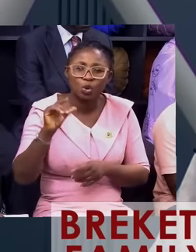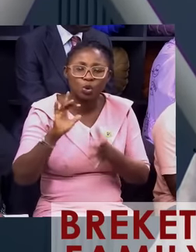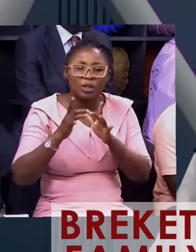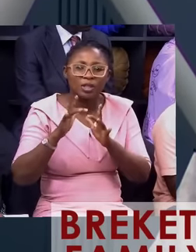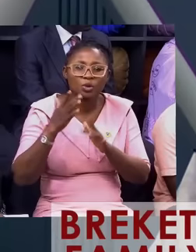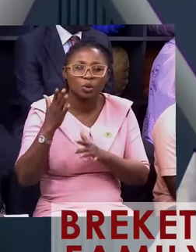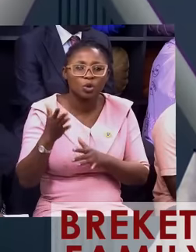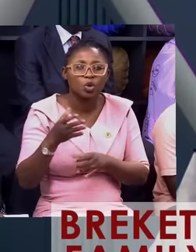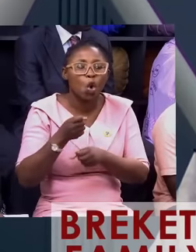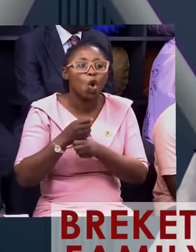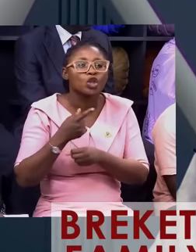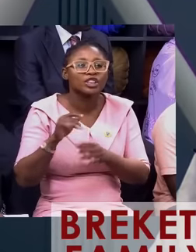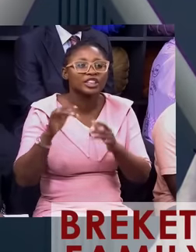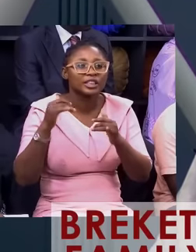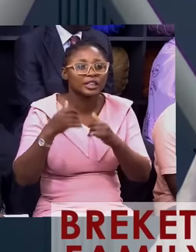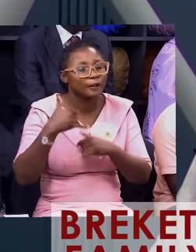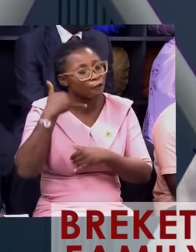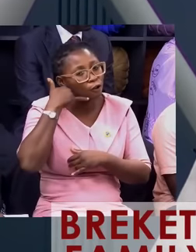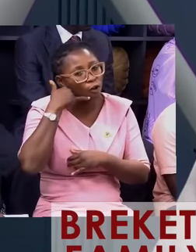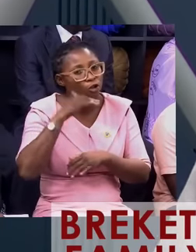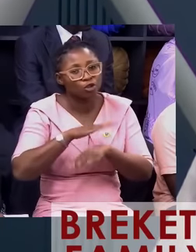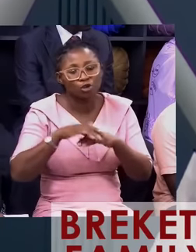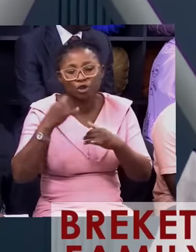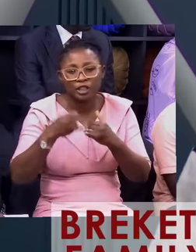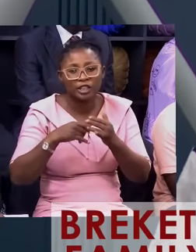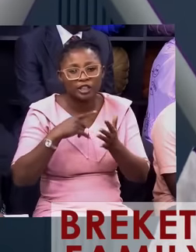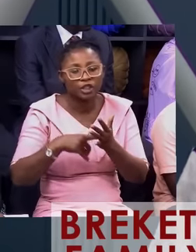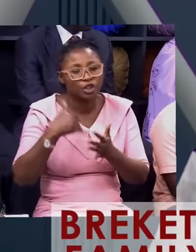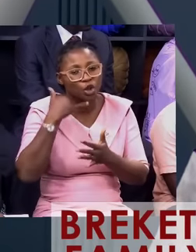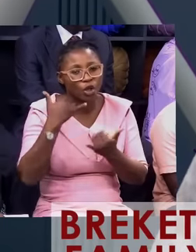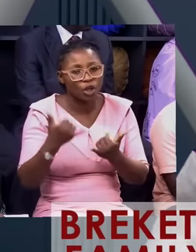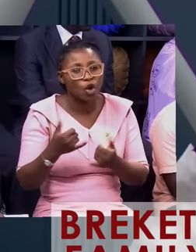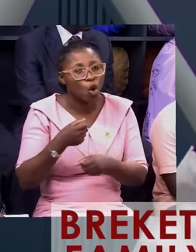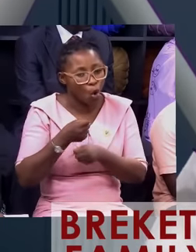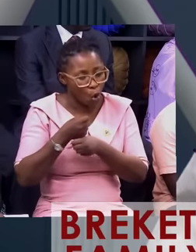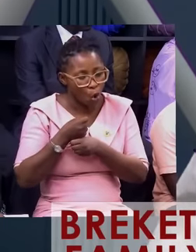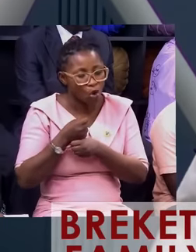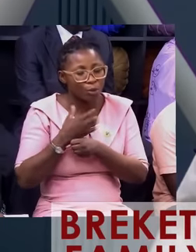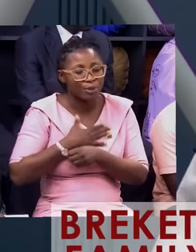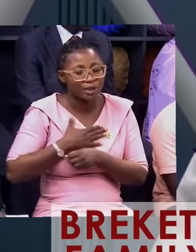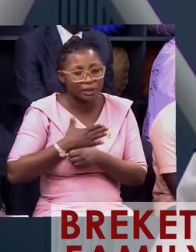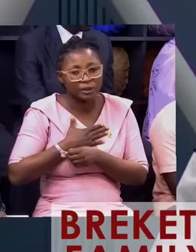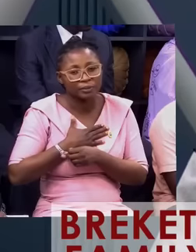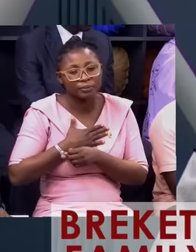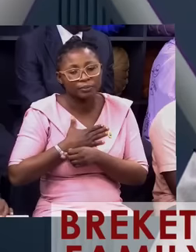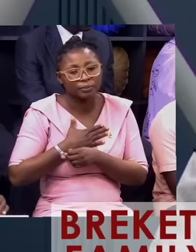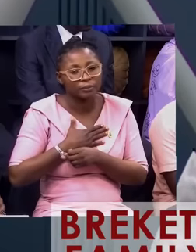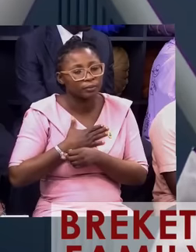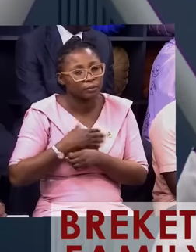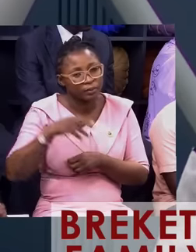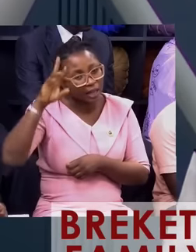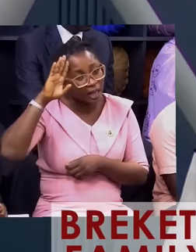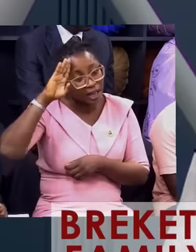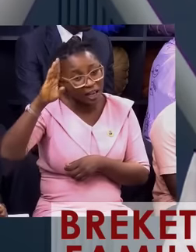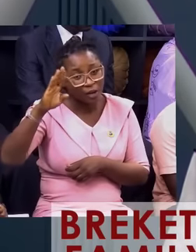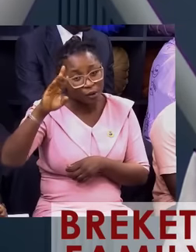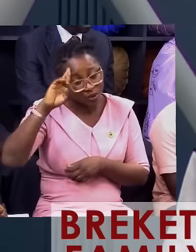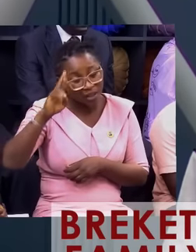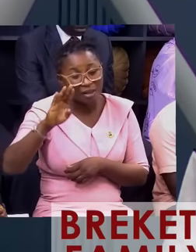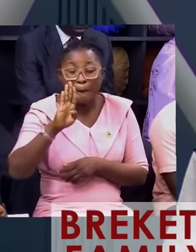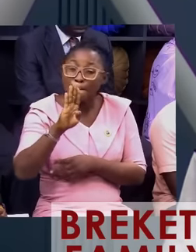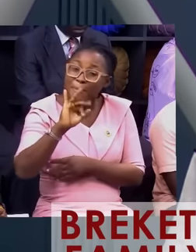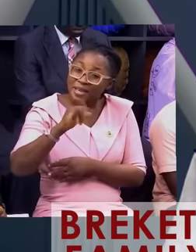there just hold the line no end this call now please just hold L sir hello sir